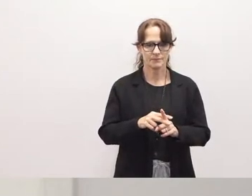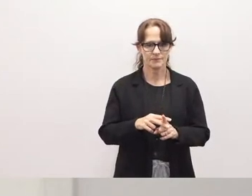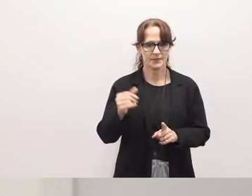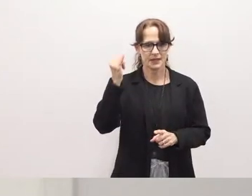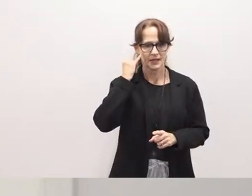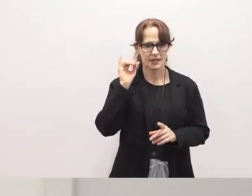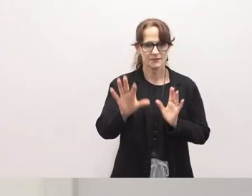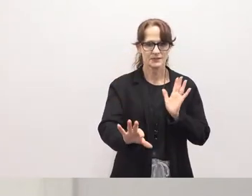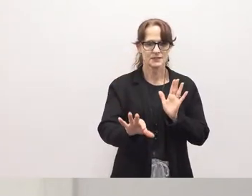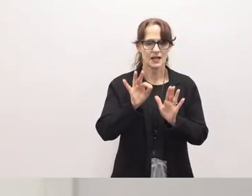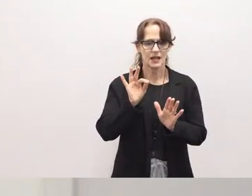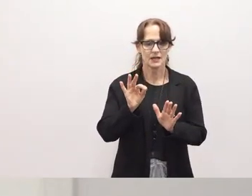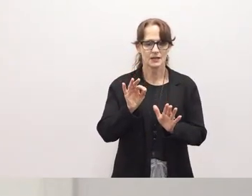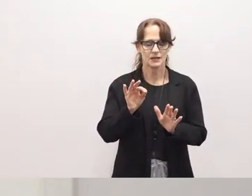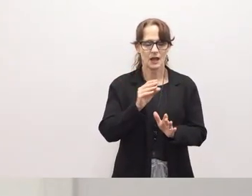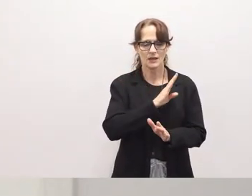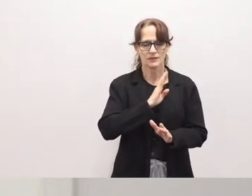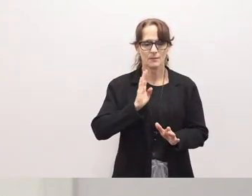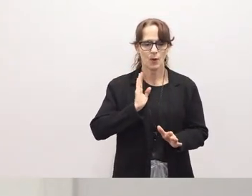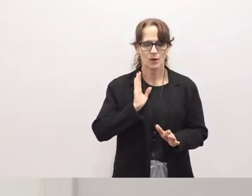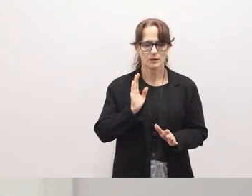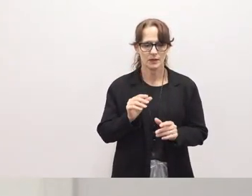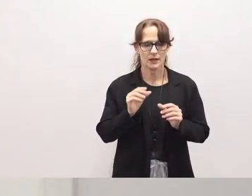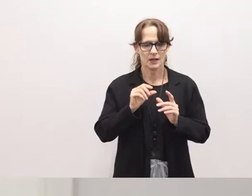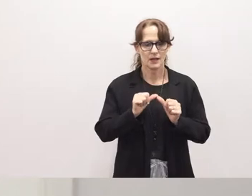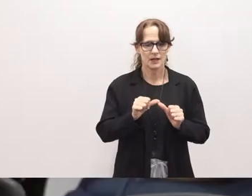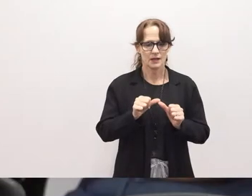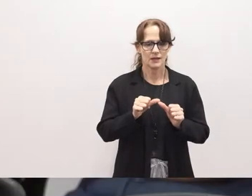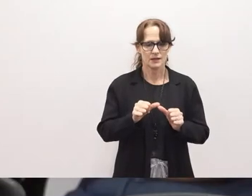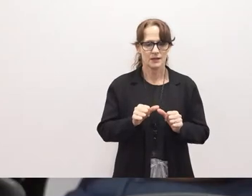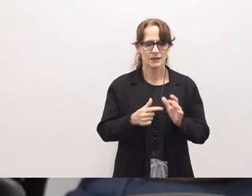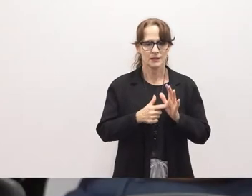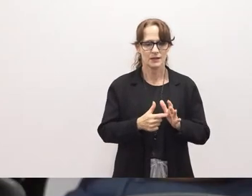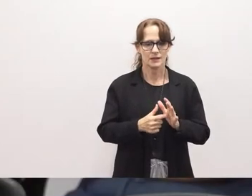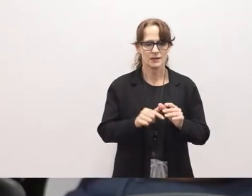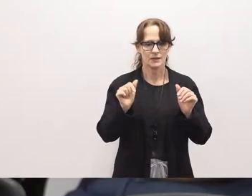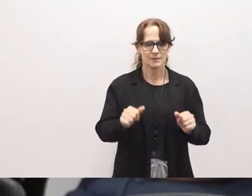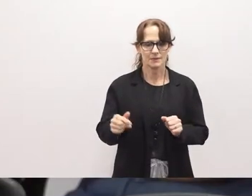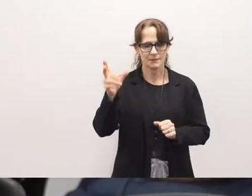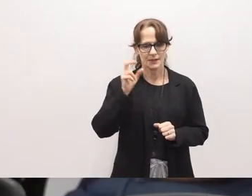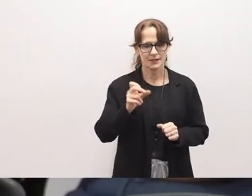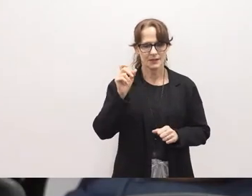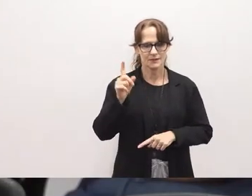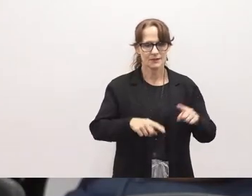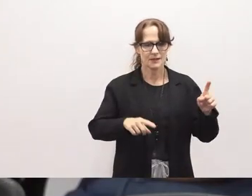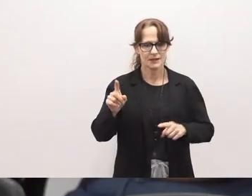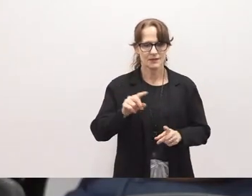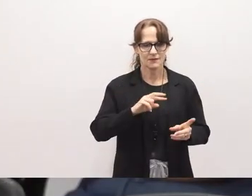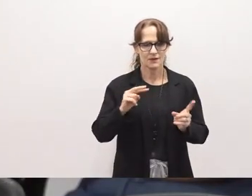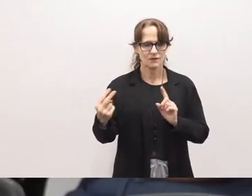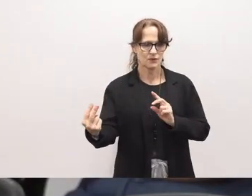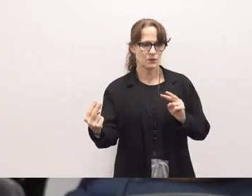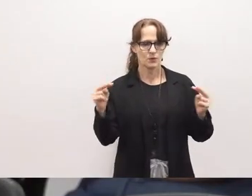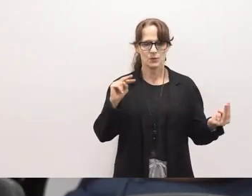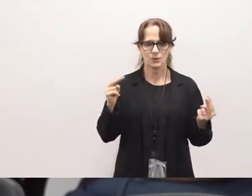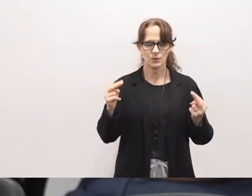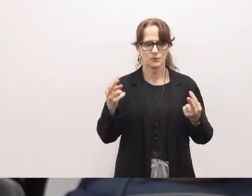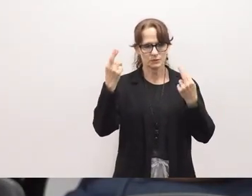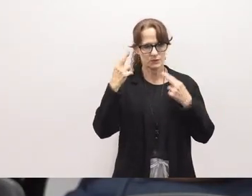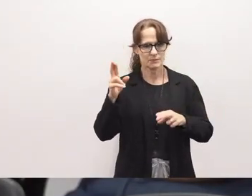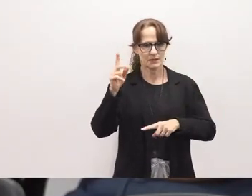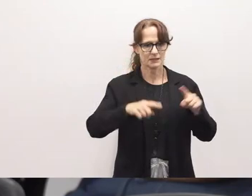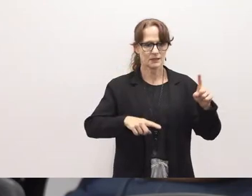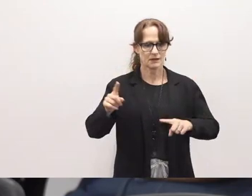were selected as the student board member, she will continue to demonstrate the ability to listen to different viewpoints, respect